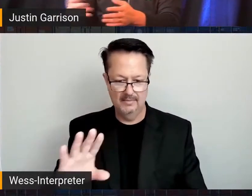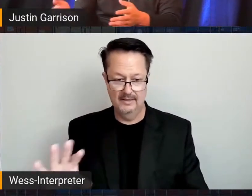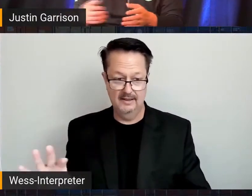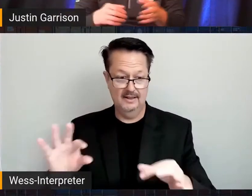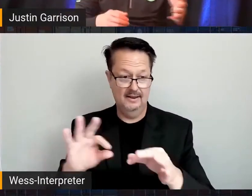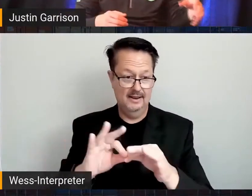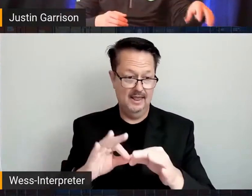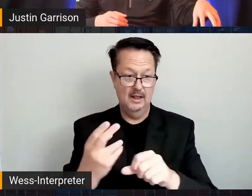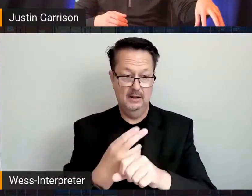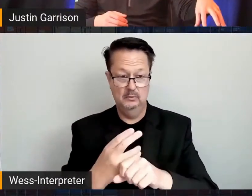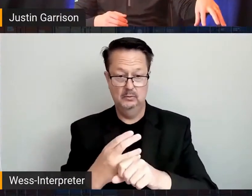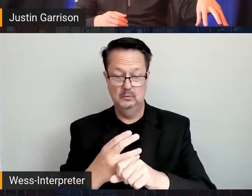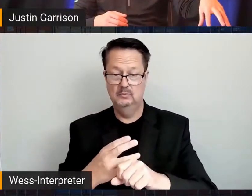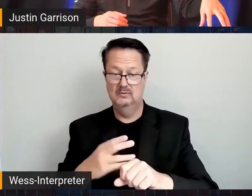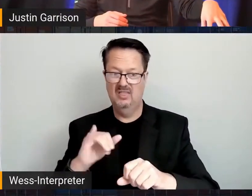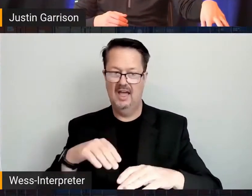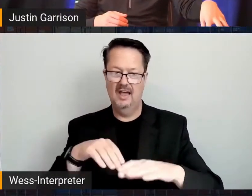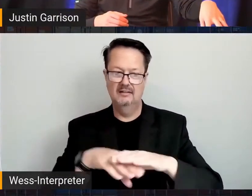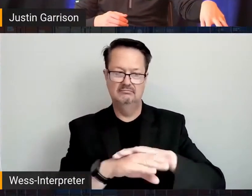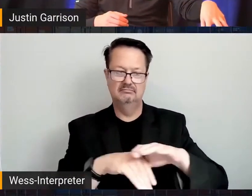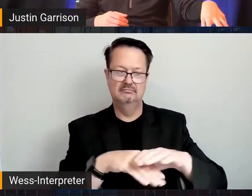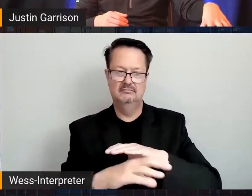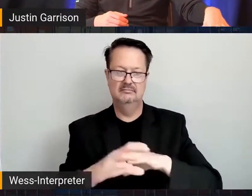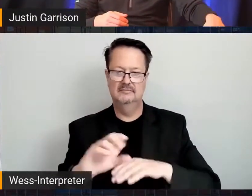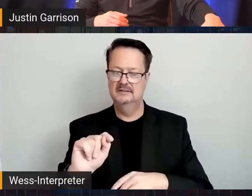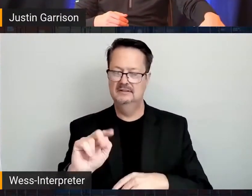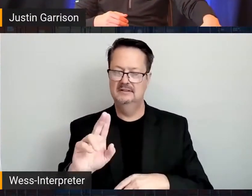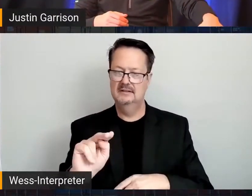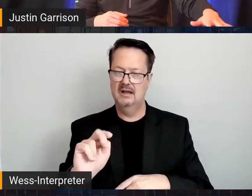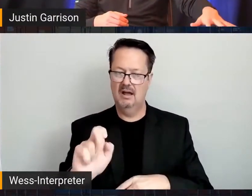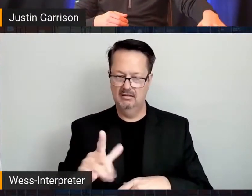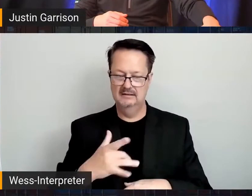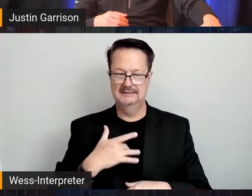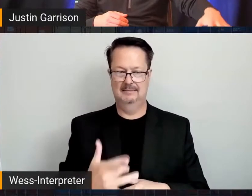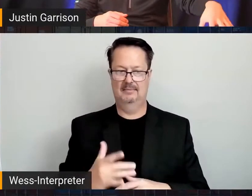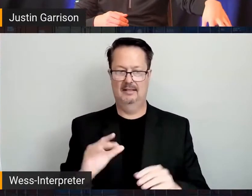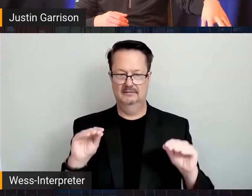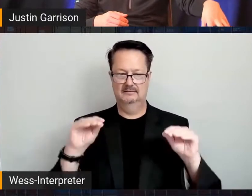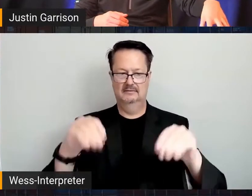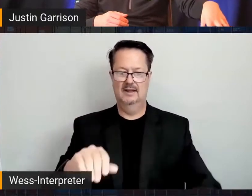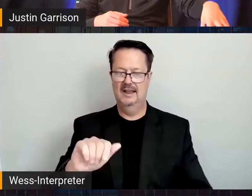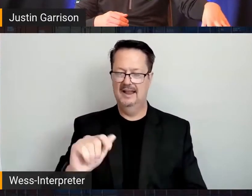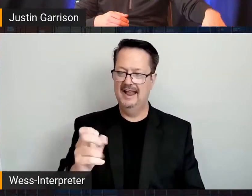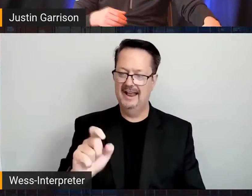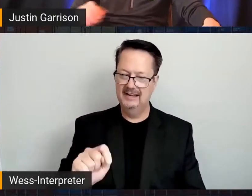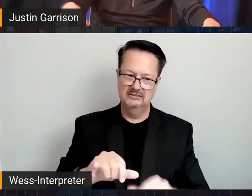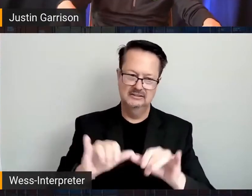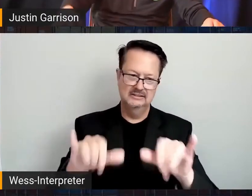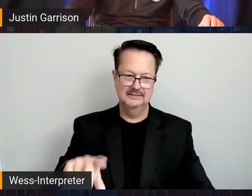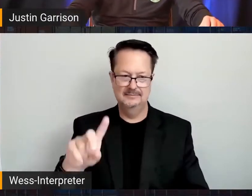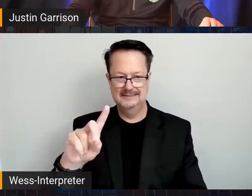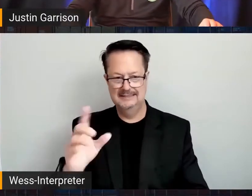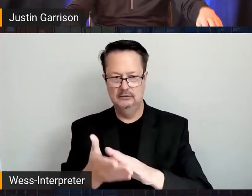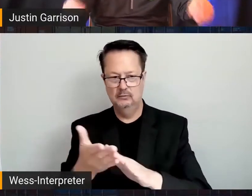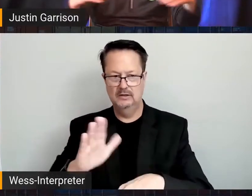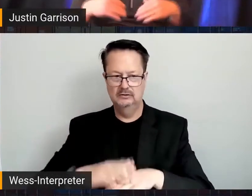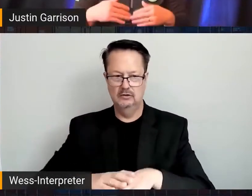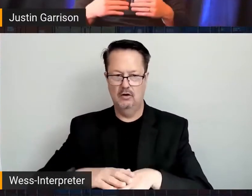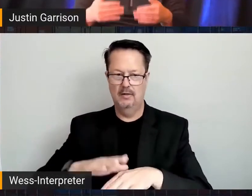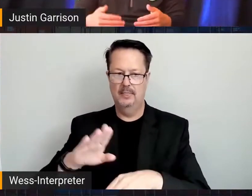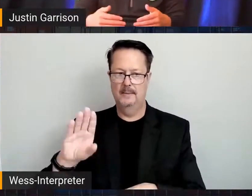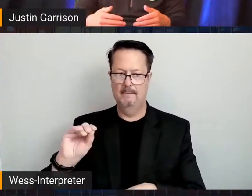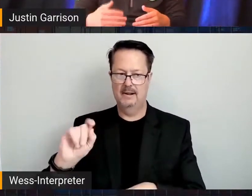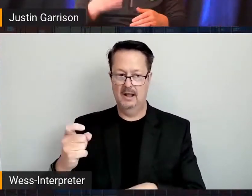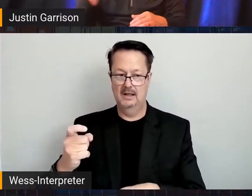to machines anywhere. Traditionally, it's installed as an agent, systemd, something that runs on the box. In this case, because it's running